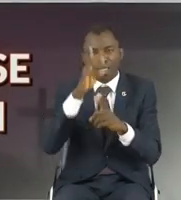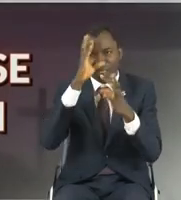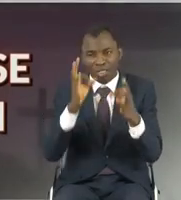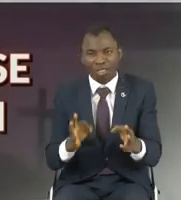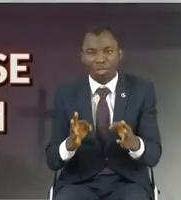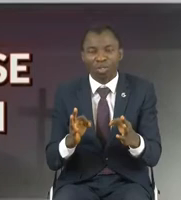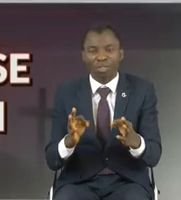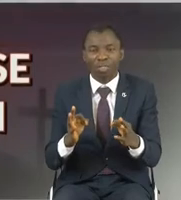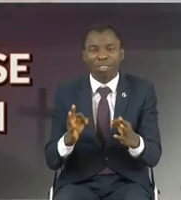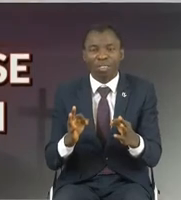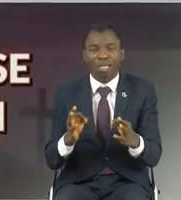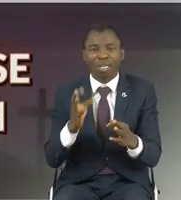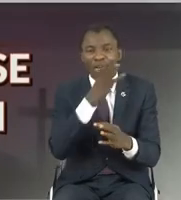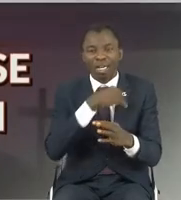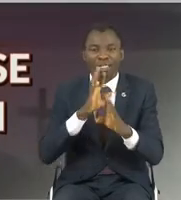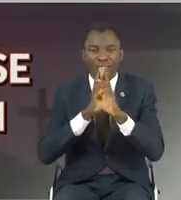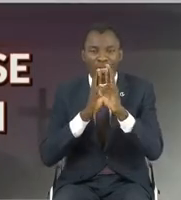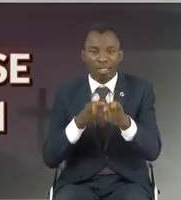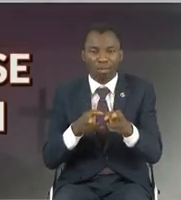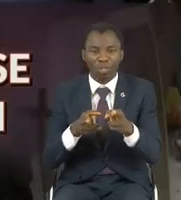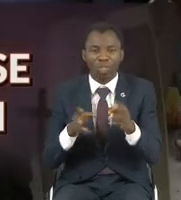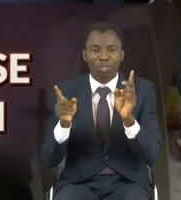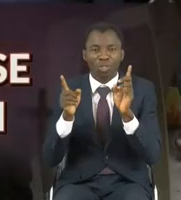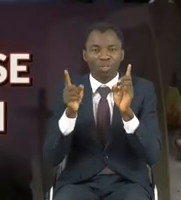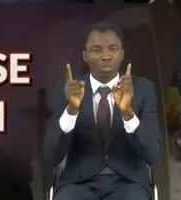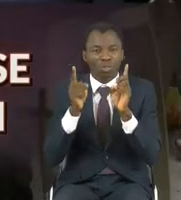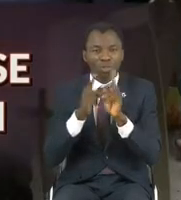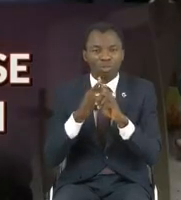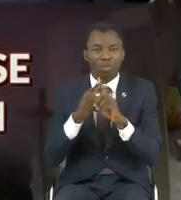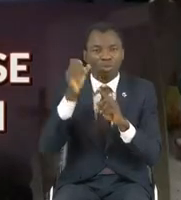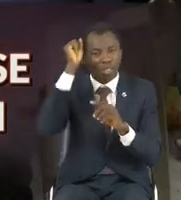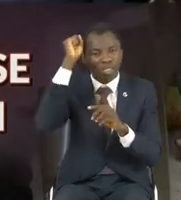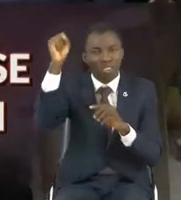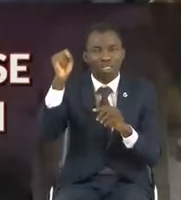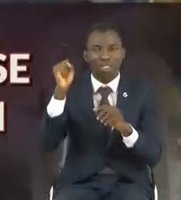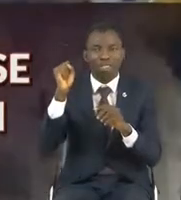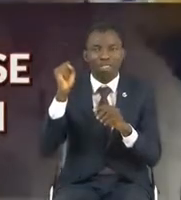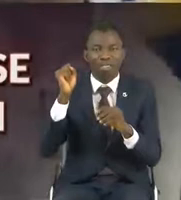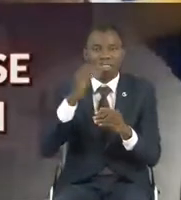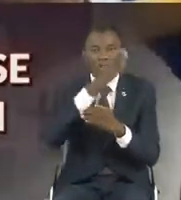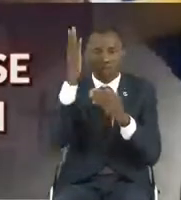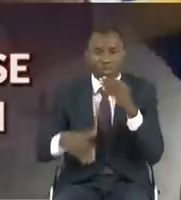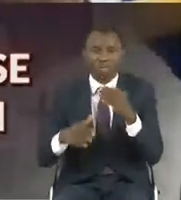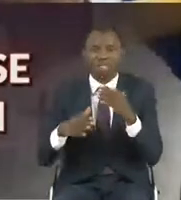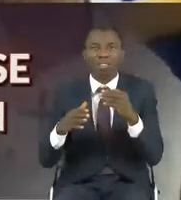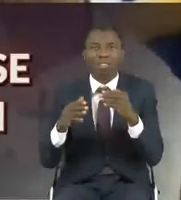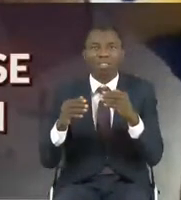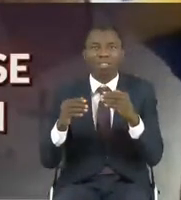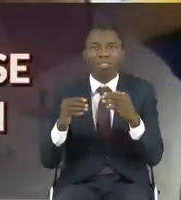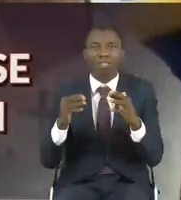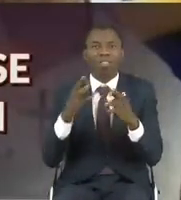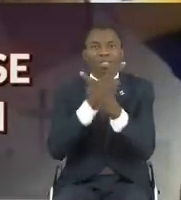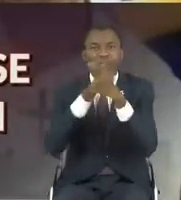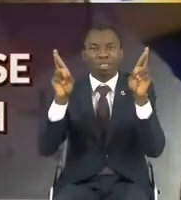decision and response to his consummate